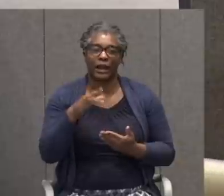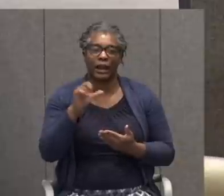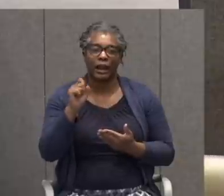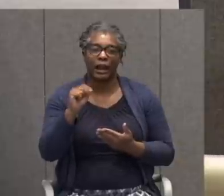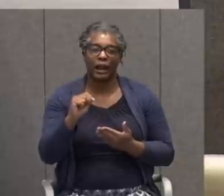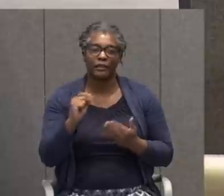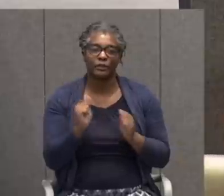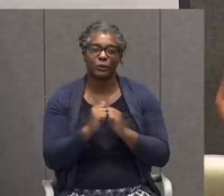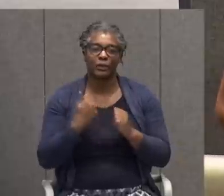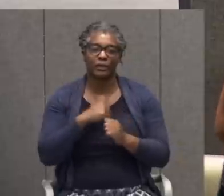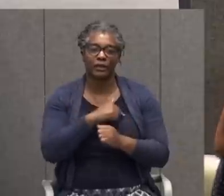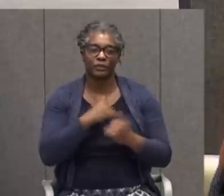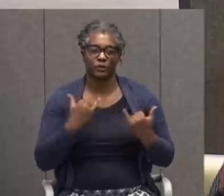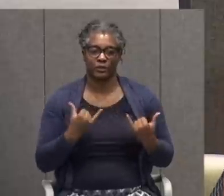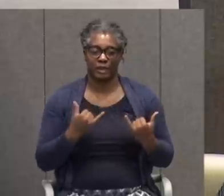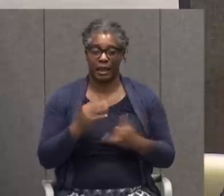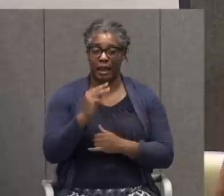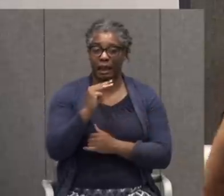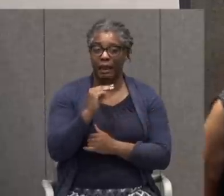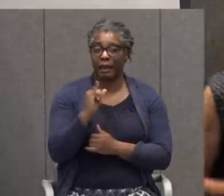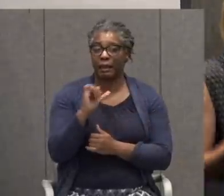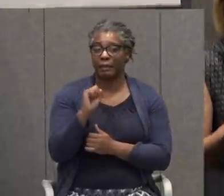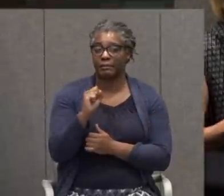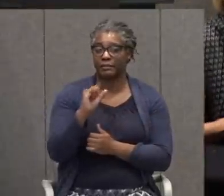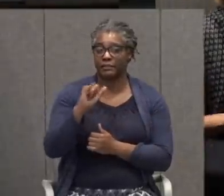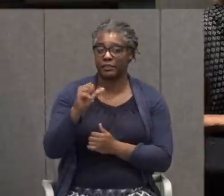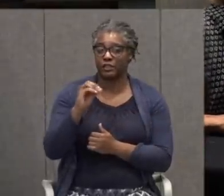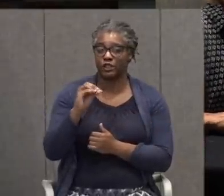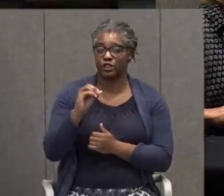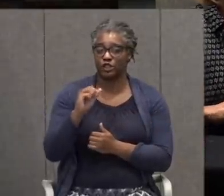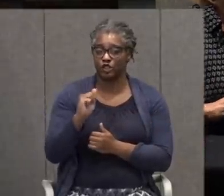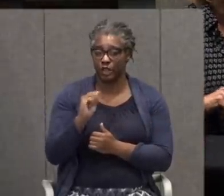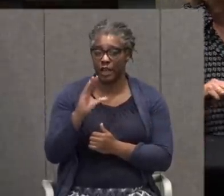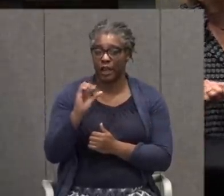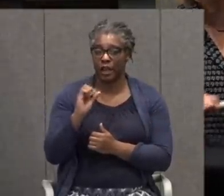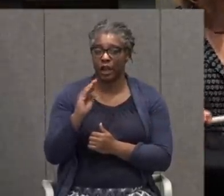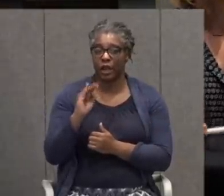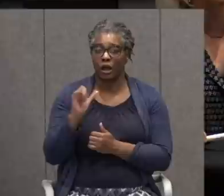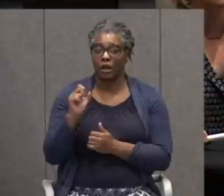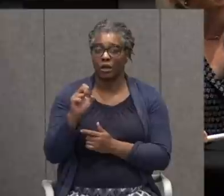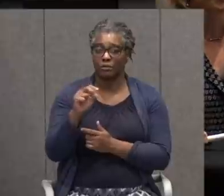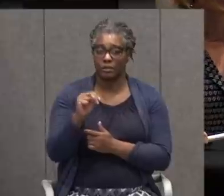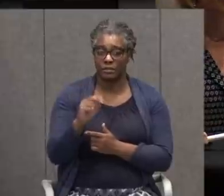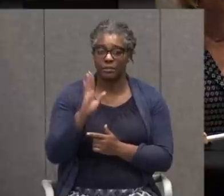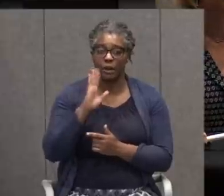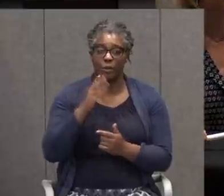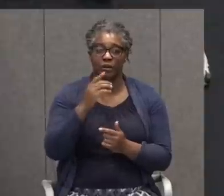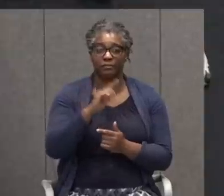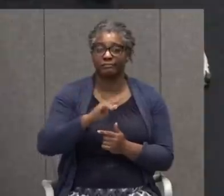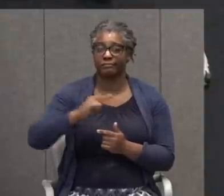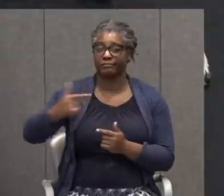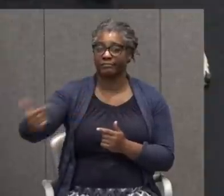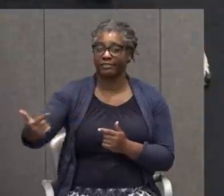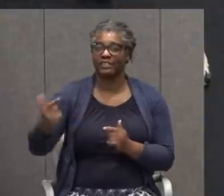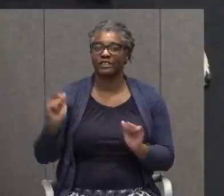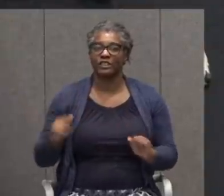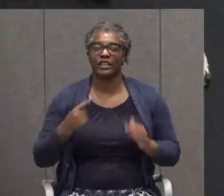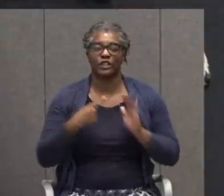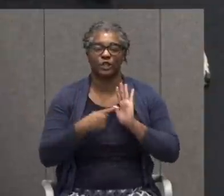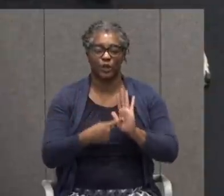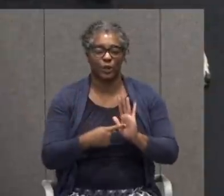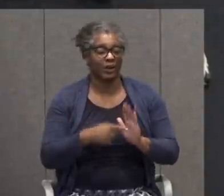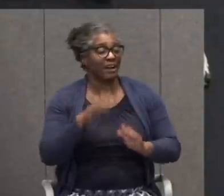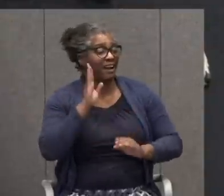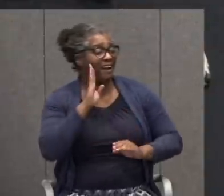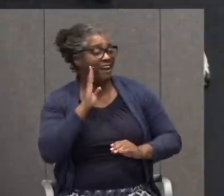over to her, and I'm going to let her show you some of the treasures that she's discovered. Hi, Miss Mary. How are you?